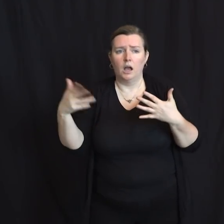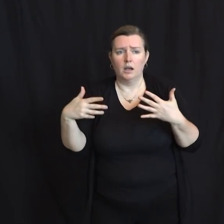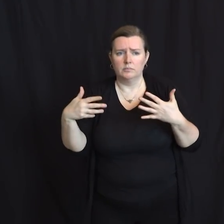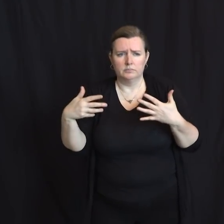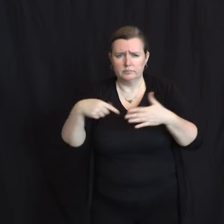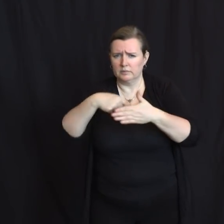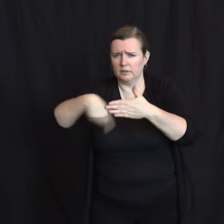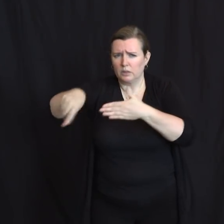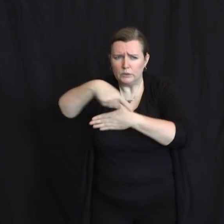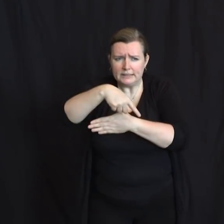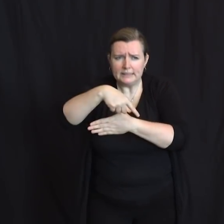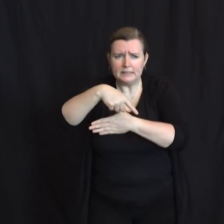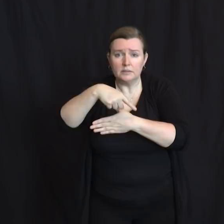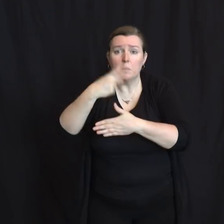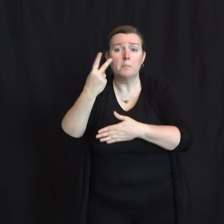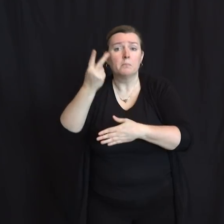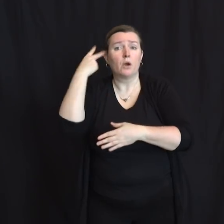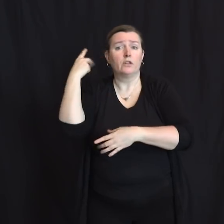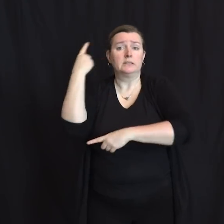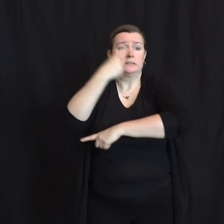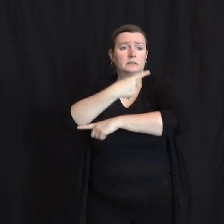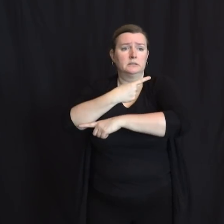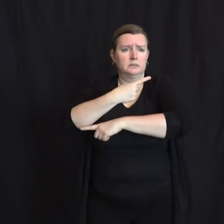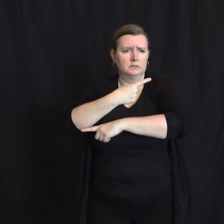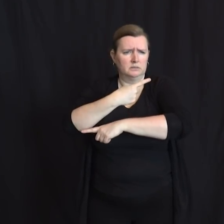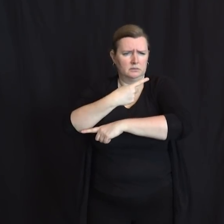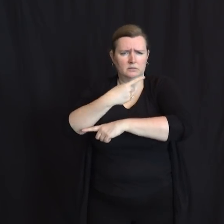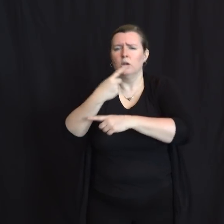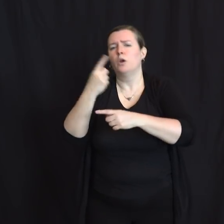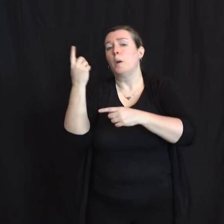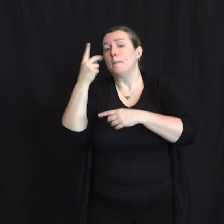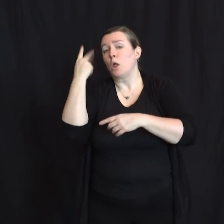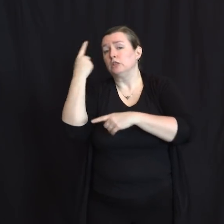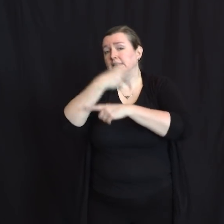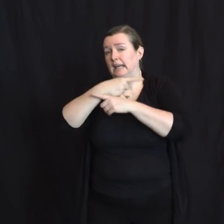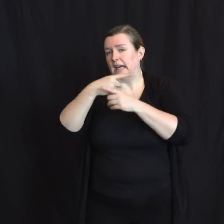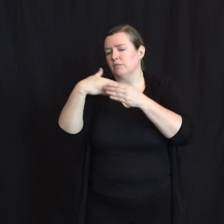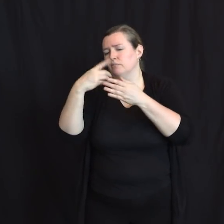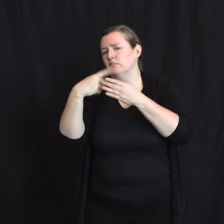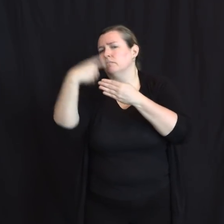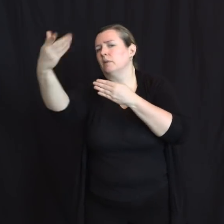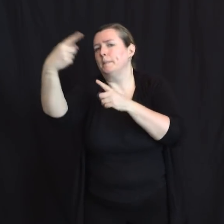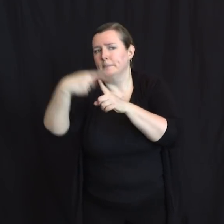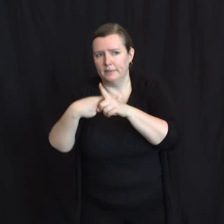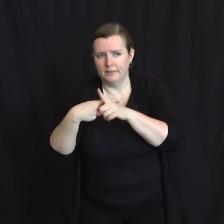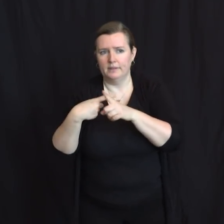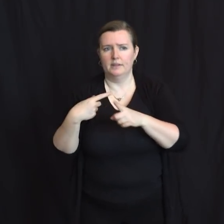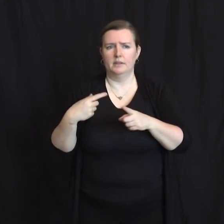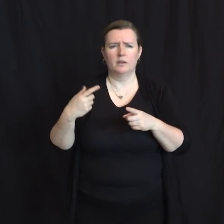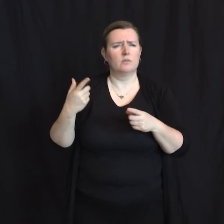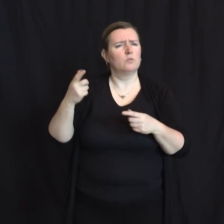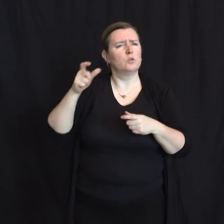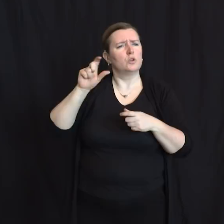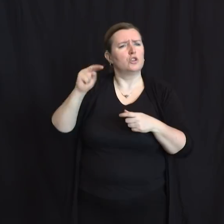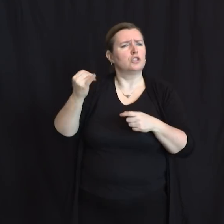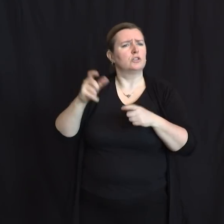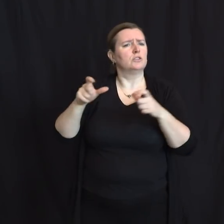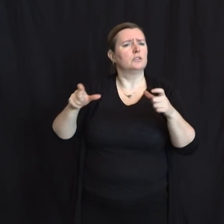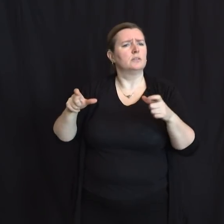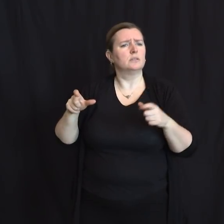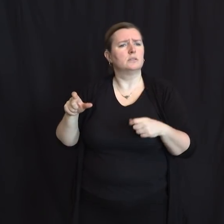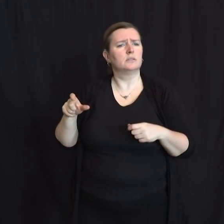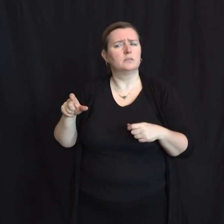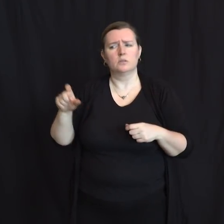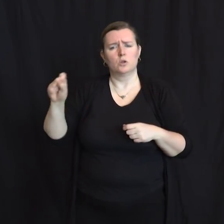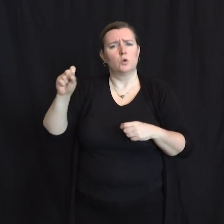of Memorial Day weekend is in 4 weeks from tomorrow. Governor, I'm curious what you can tell New Jersey residents about what the Jersey Shore and beaches